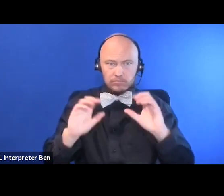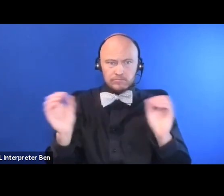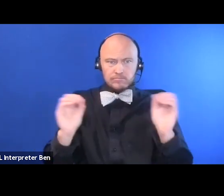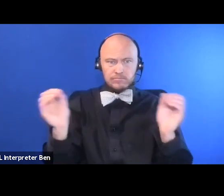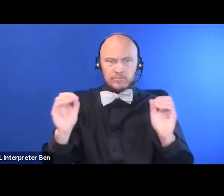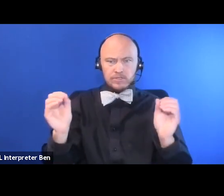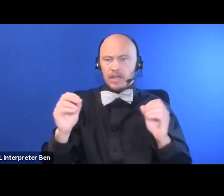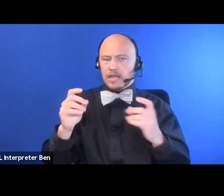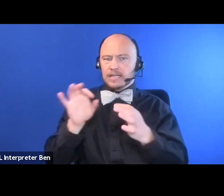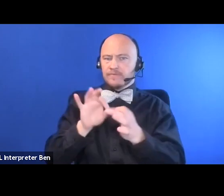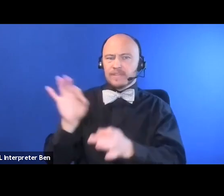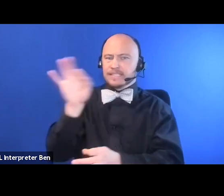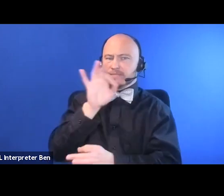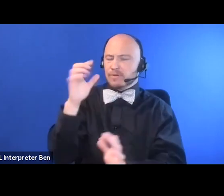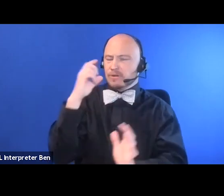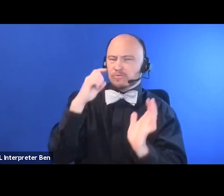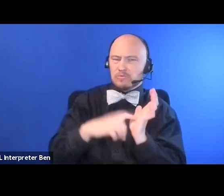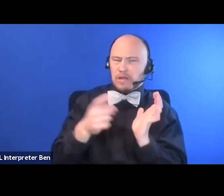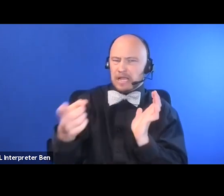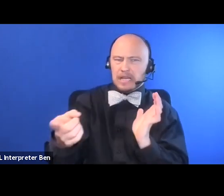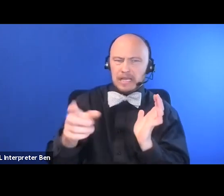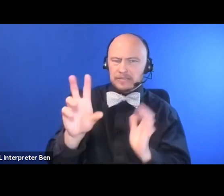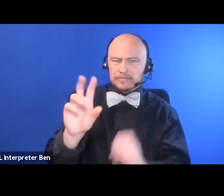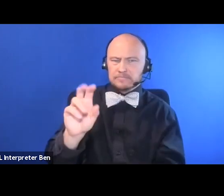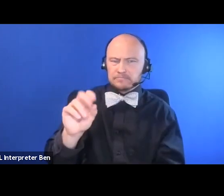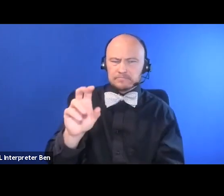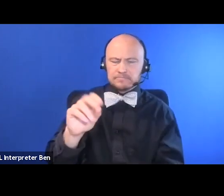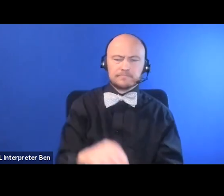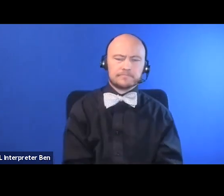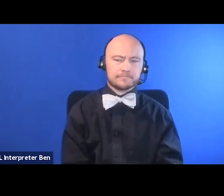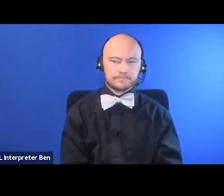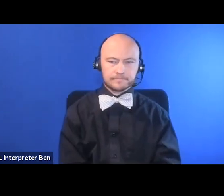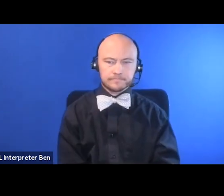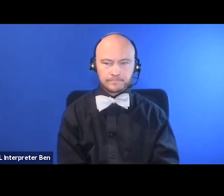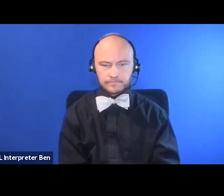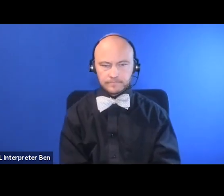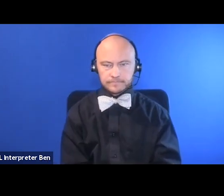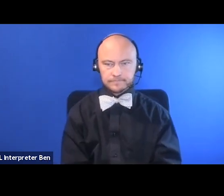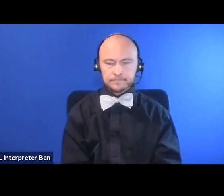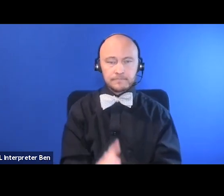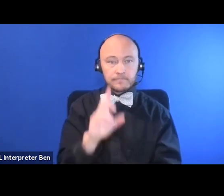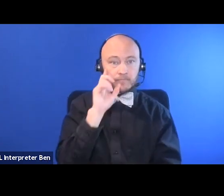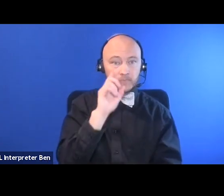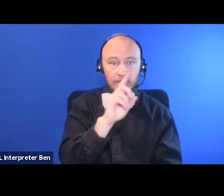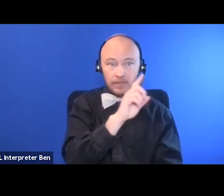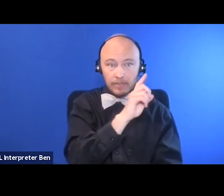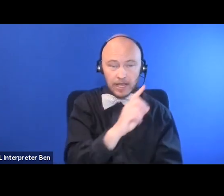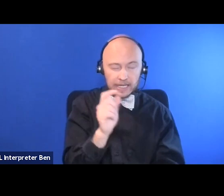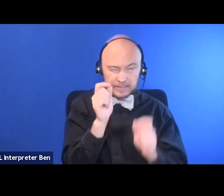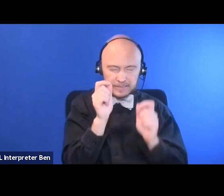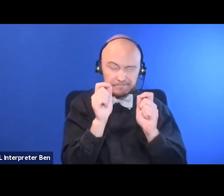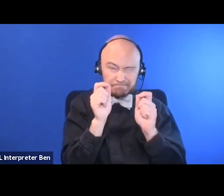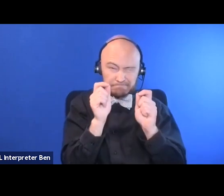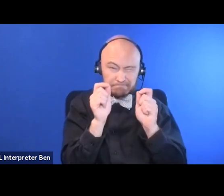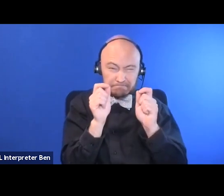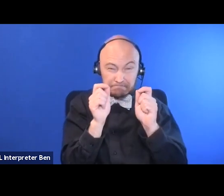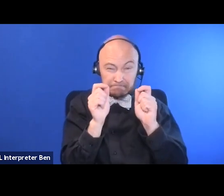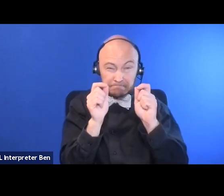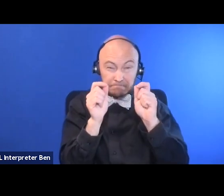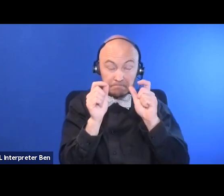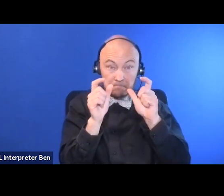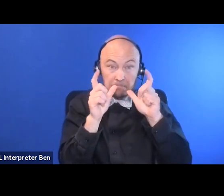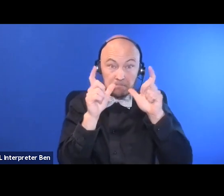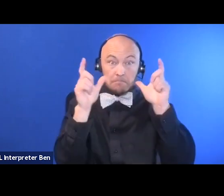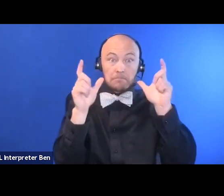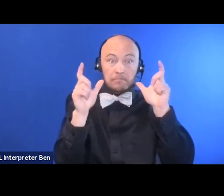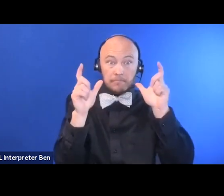returning spirits will even know. Her eyes, their lids pried wide open by